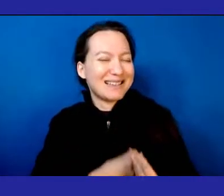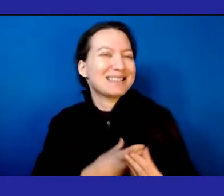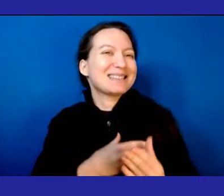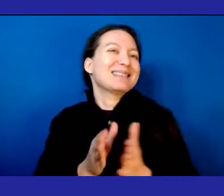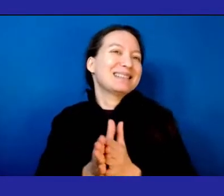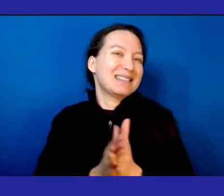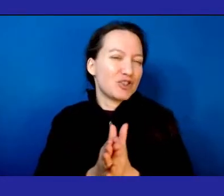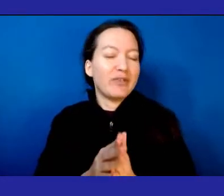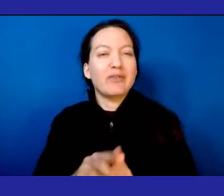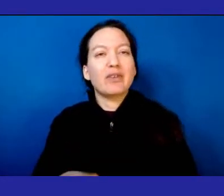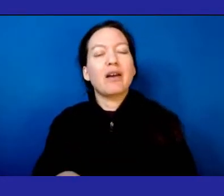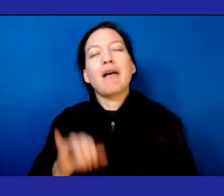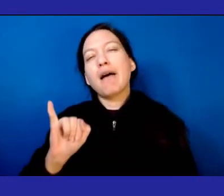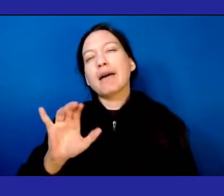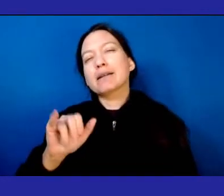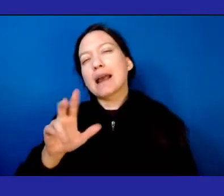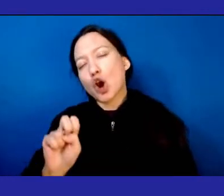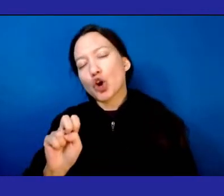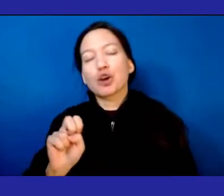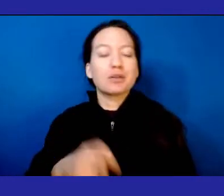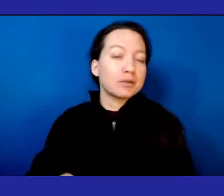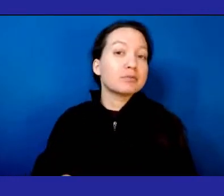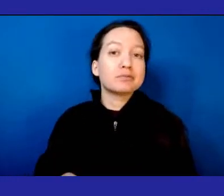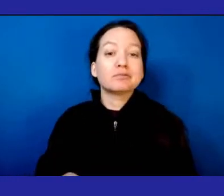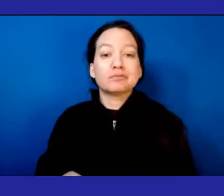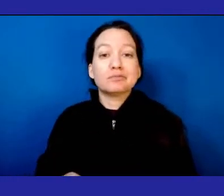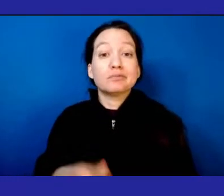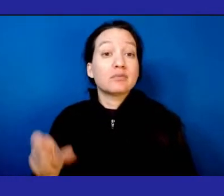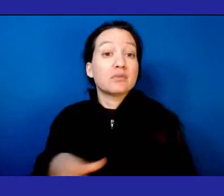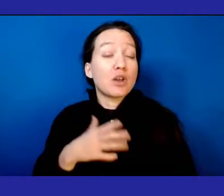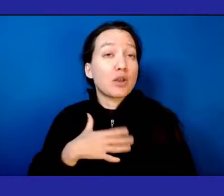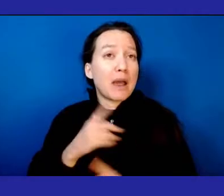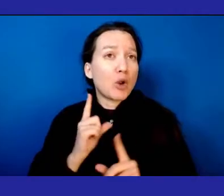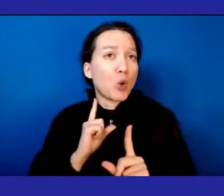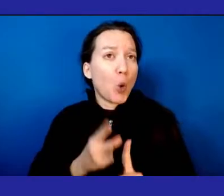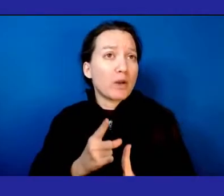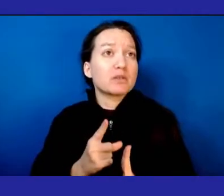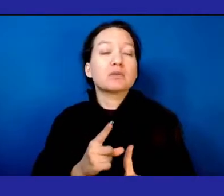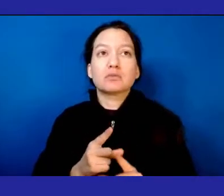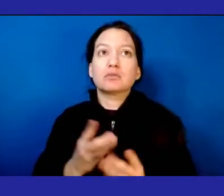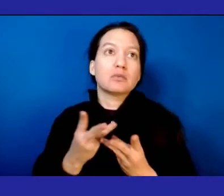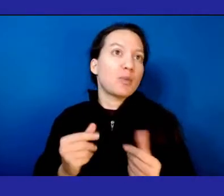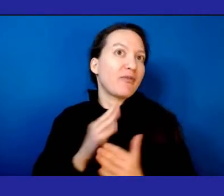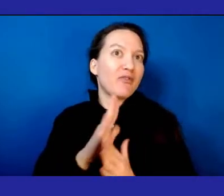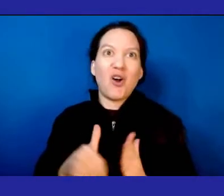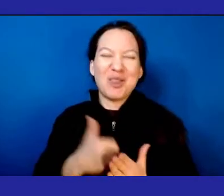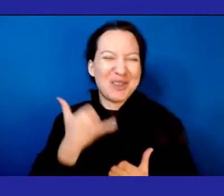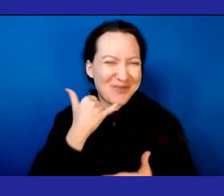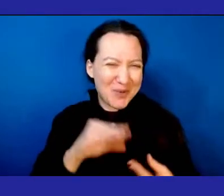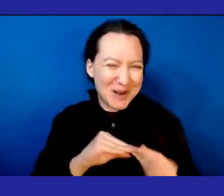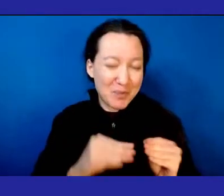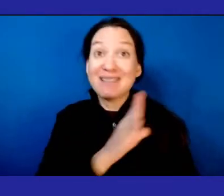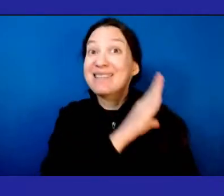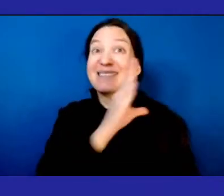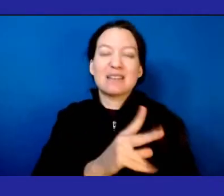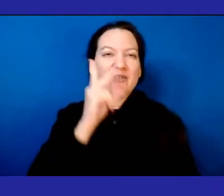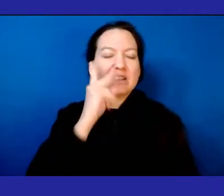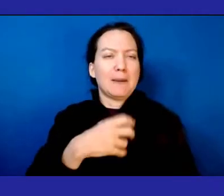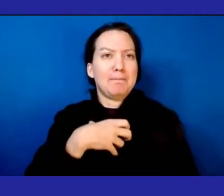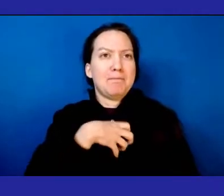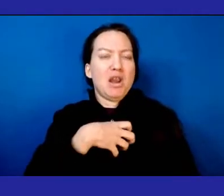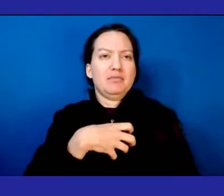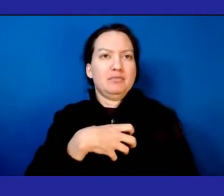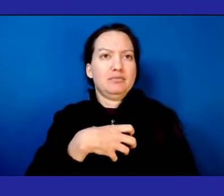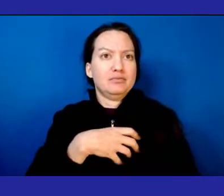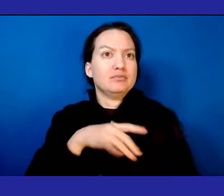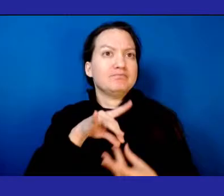eye care. Another one of my goals, besides eliminating all phone numbers, is to never see a complaint